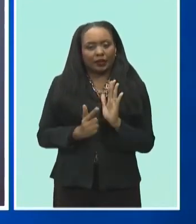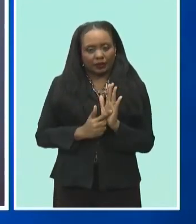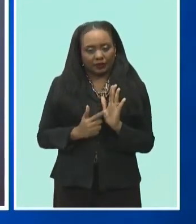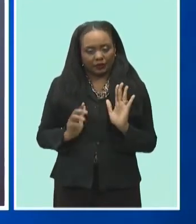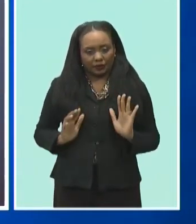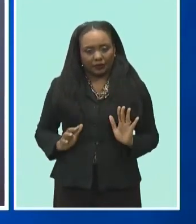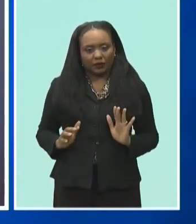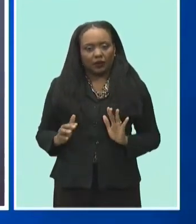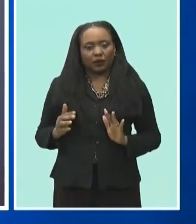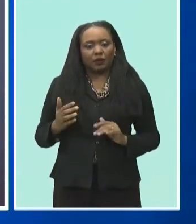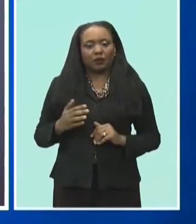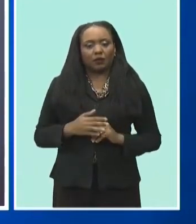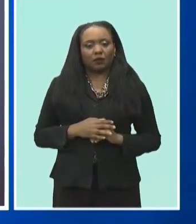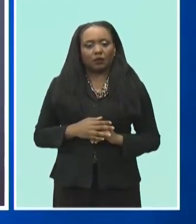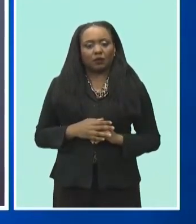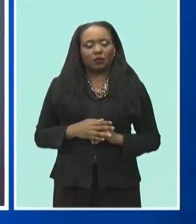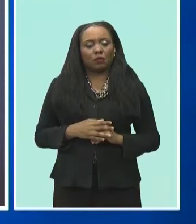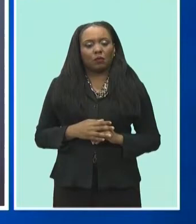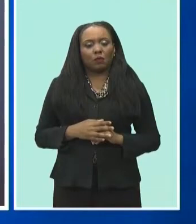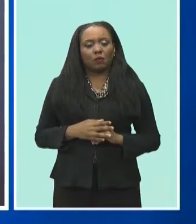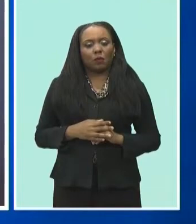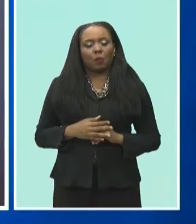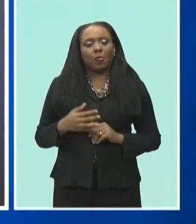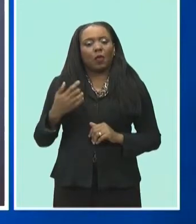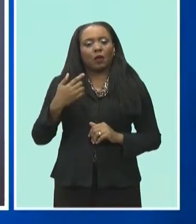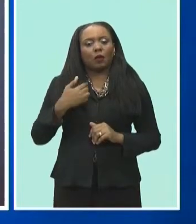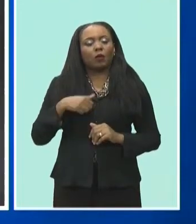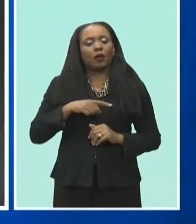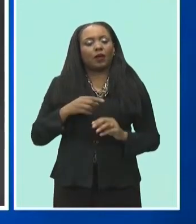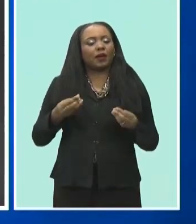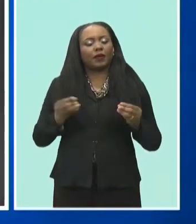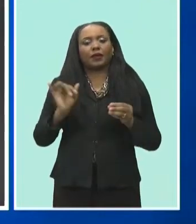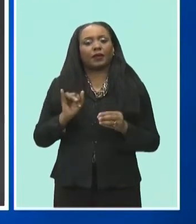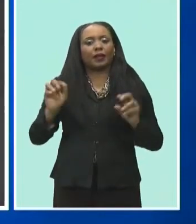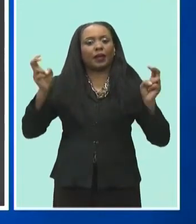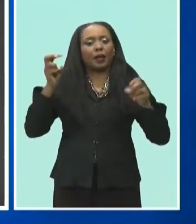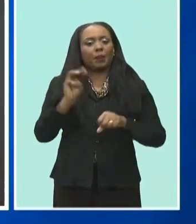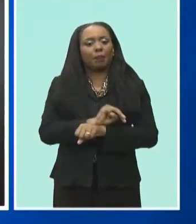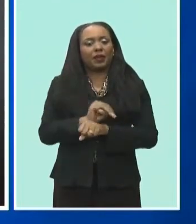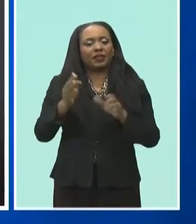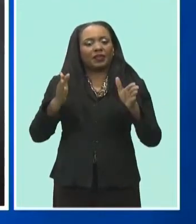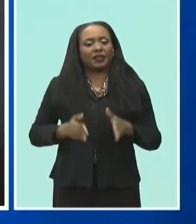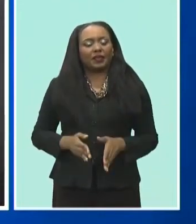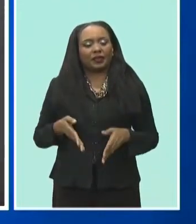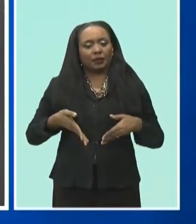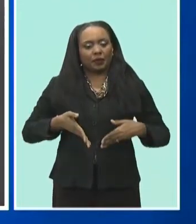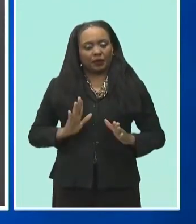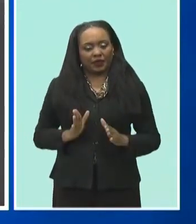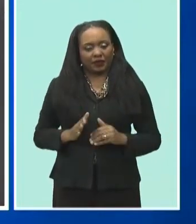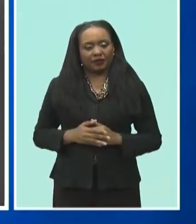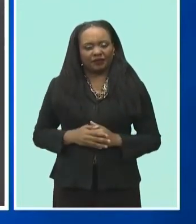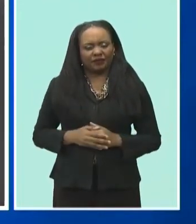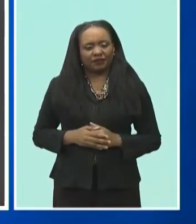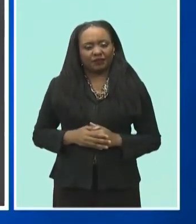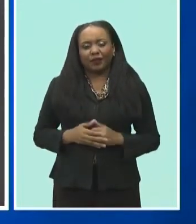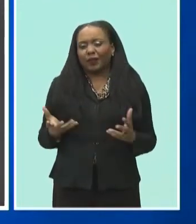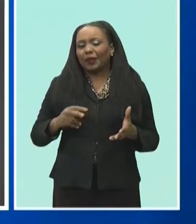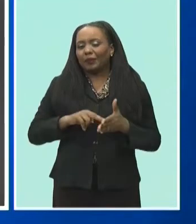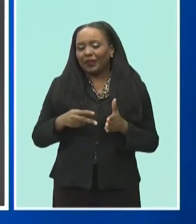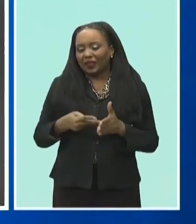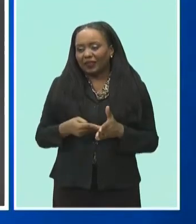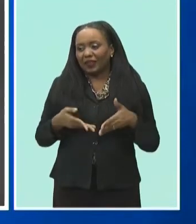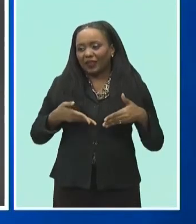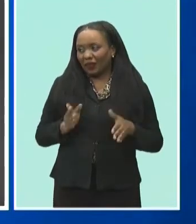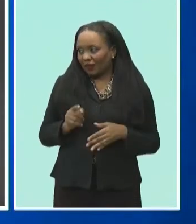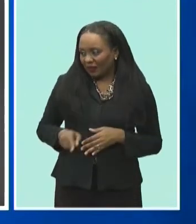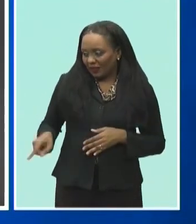in immigration and under the law a minister's permit. As mentioned, the minister's permit allows the registered